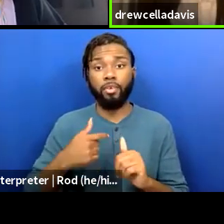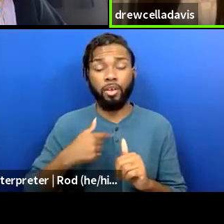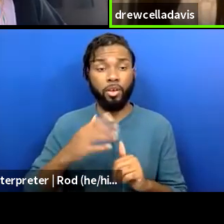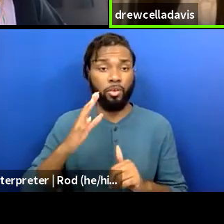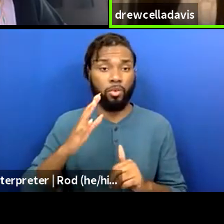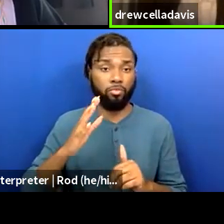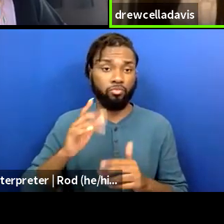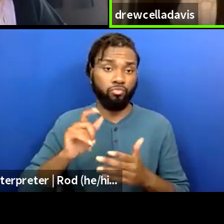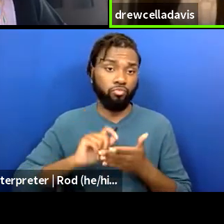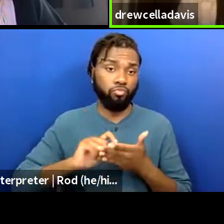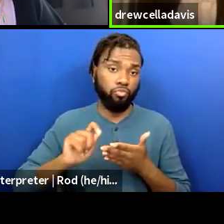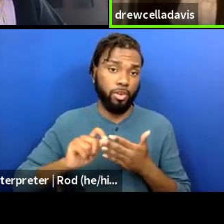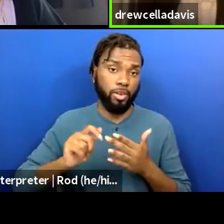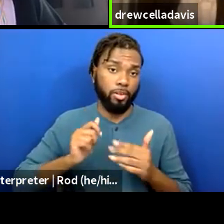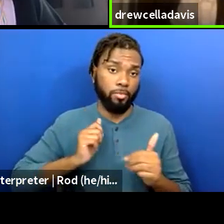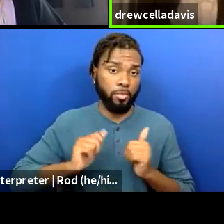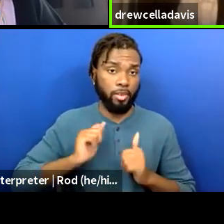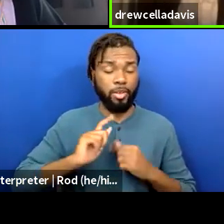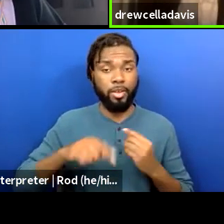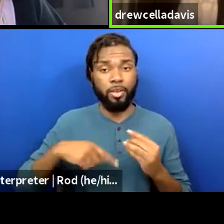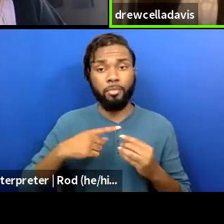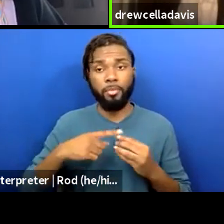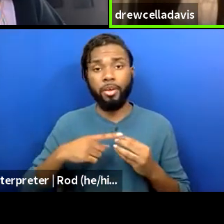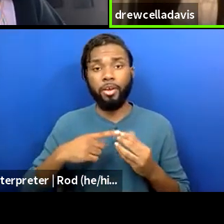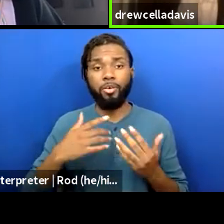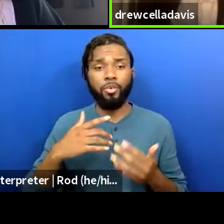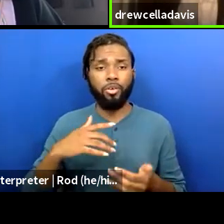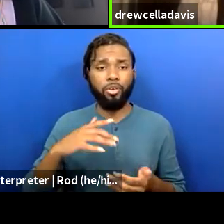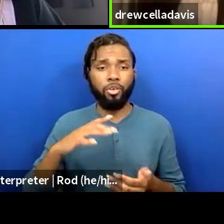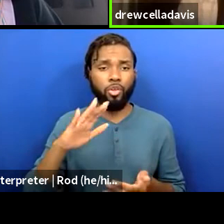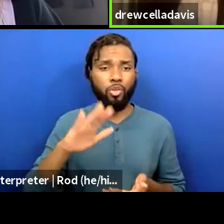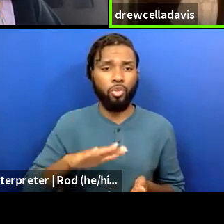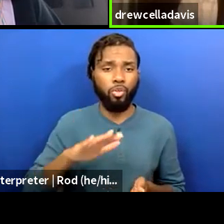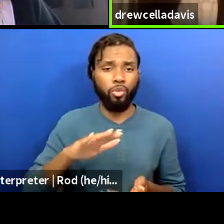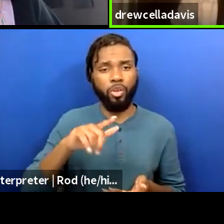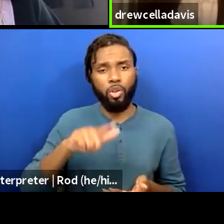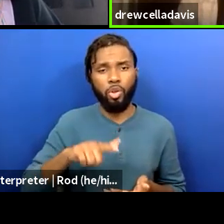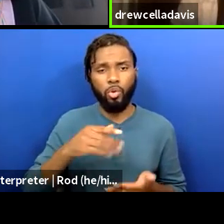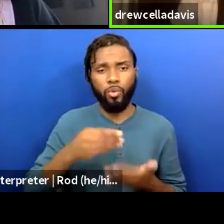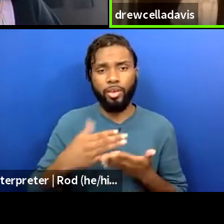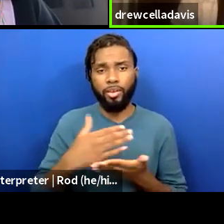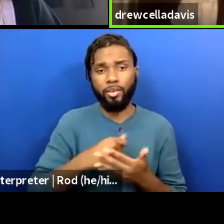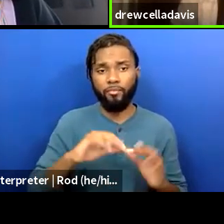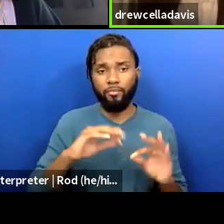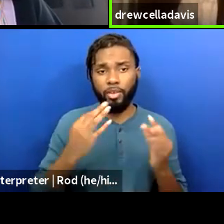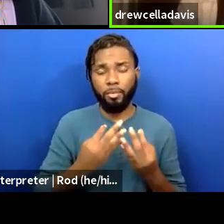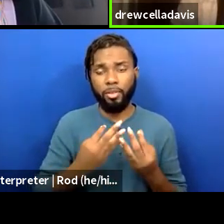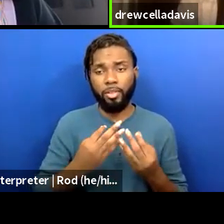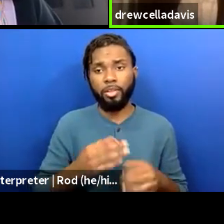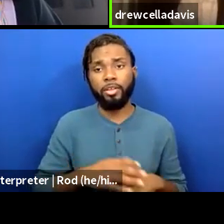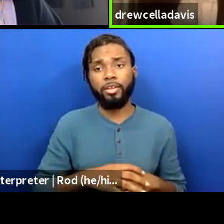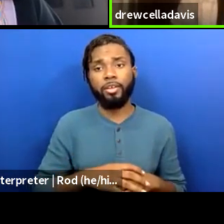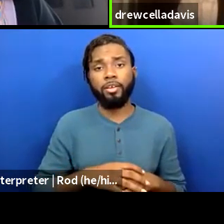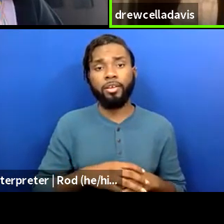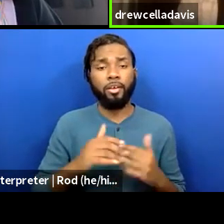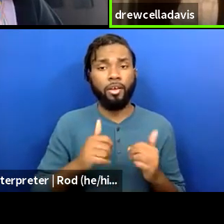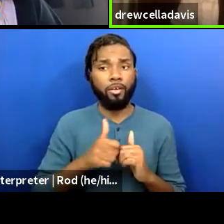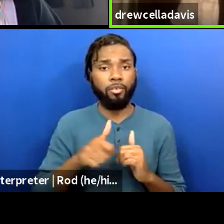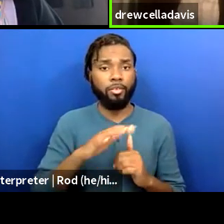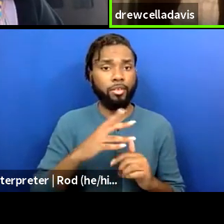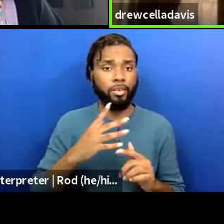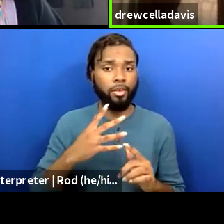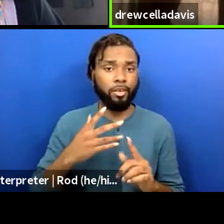a play about like a low-income family being like affected by like